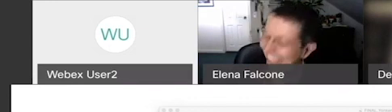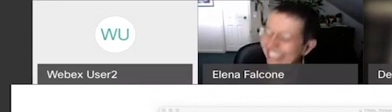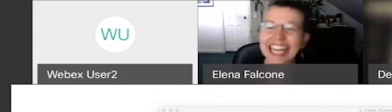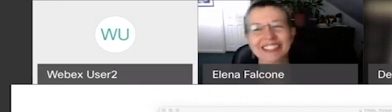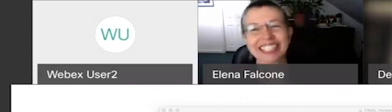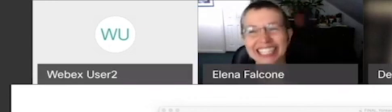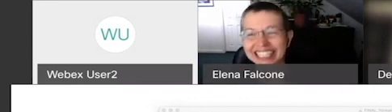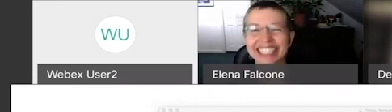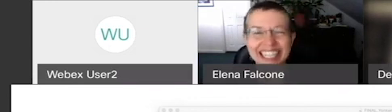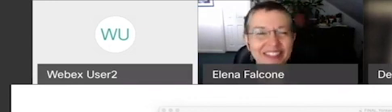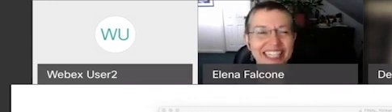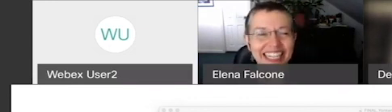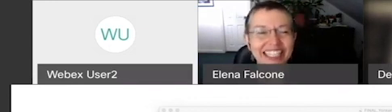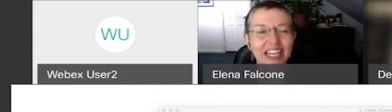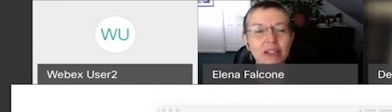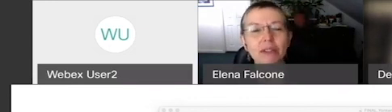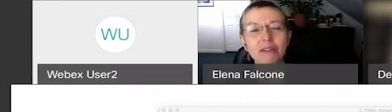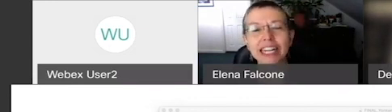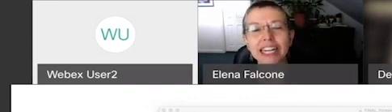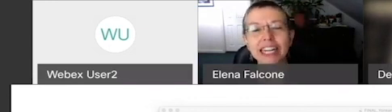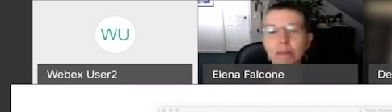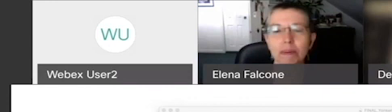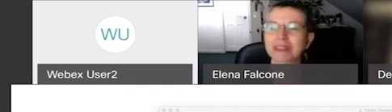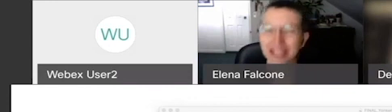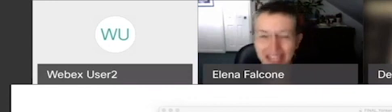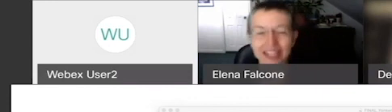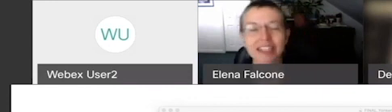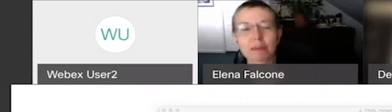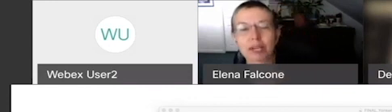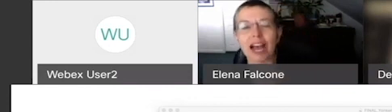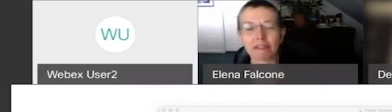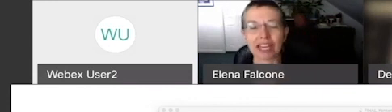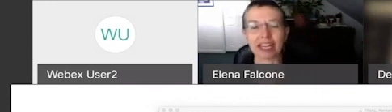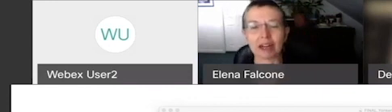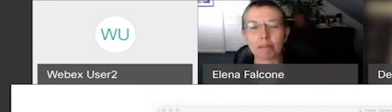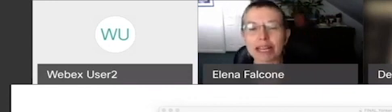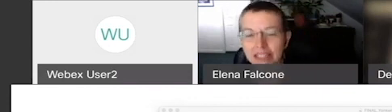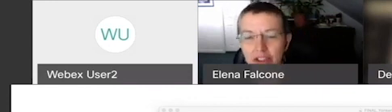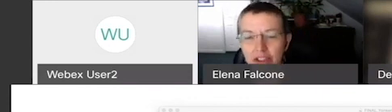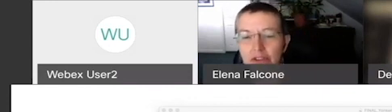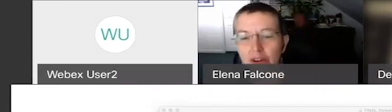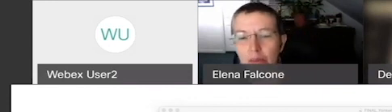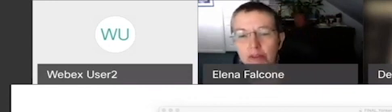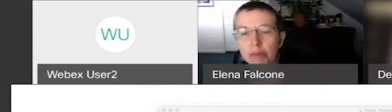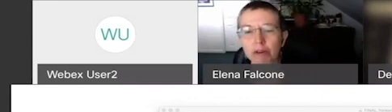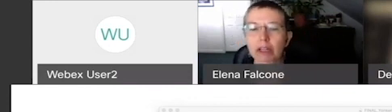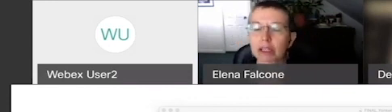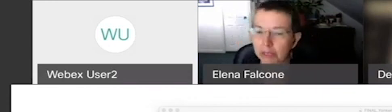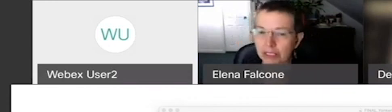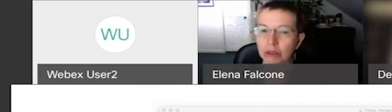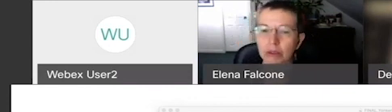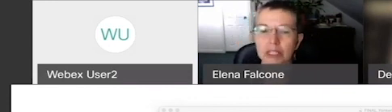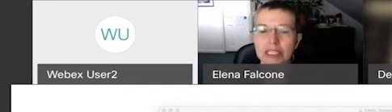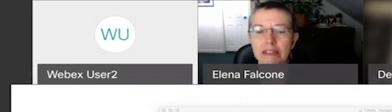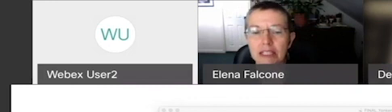Anytime. Thank you again. So next up, we have a message from Roberta Goodman, who is